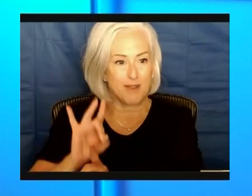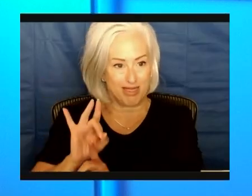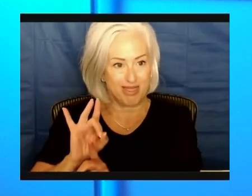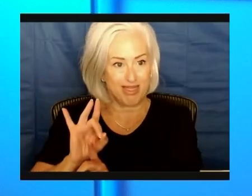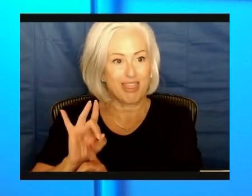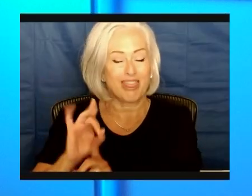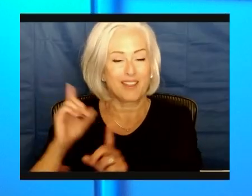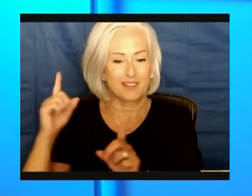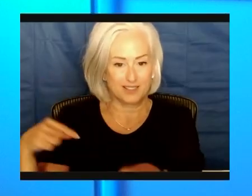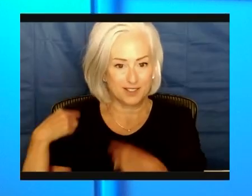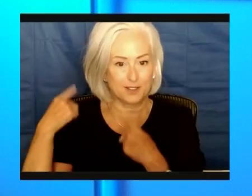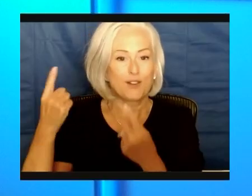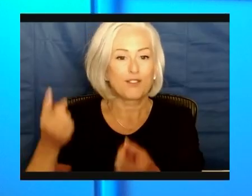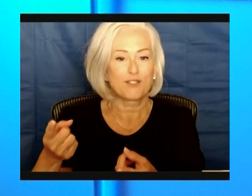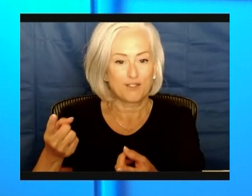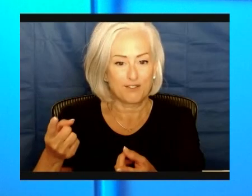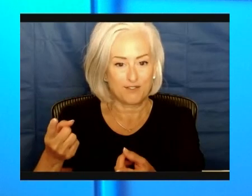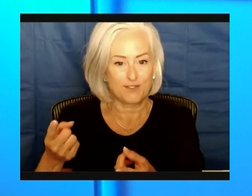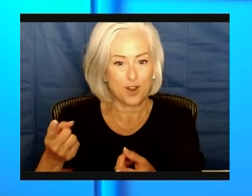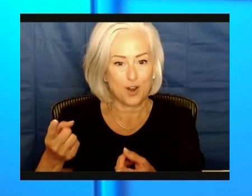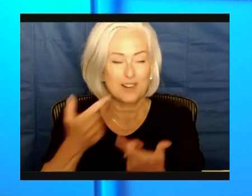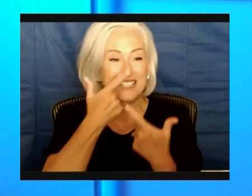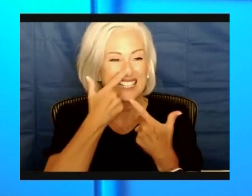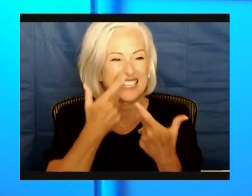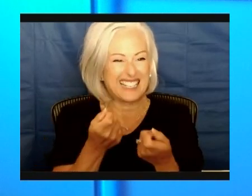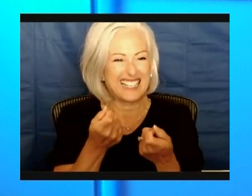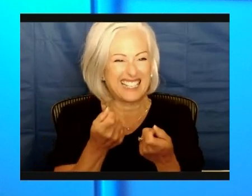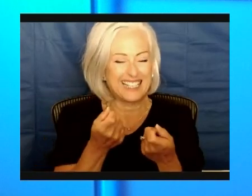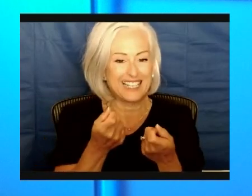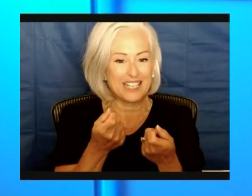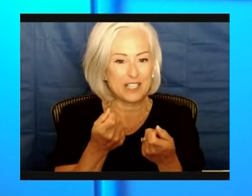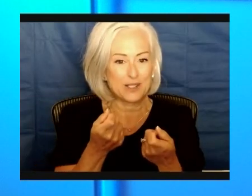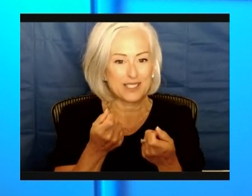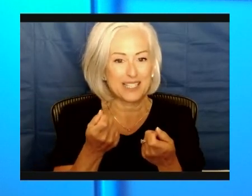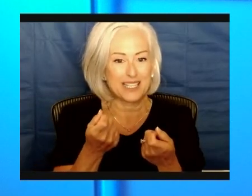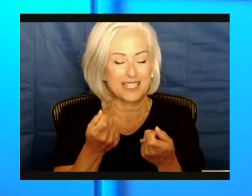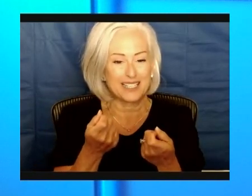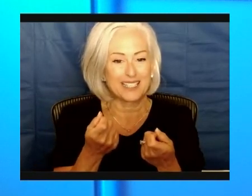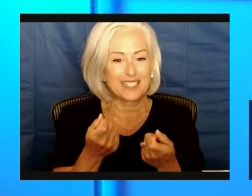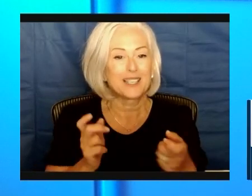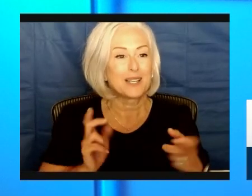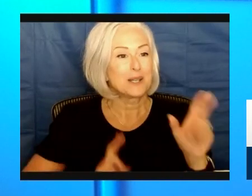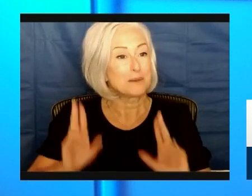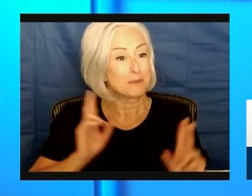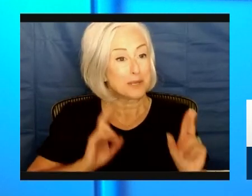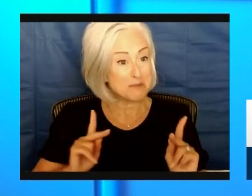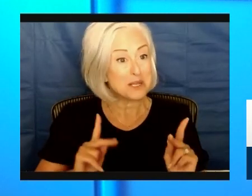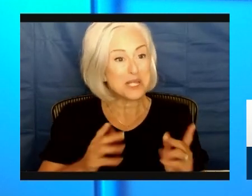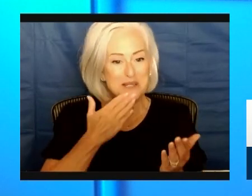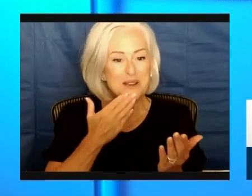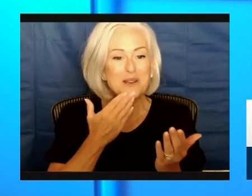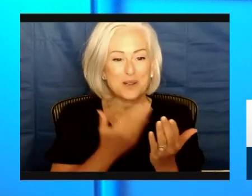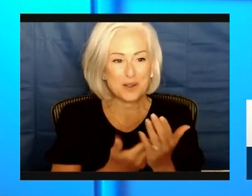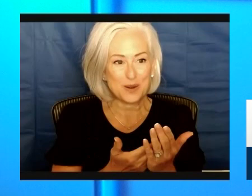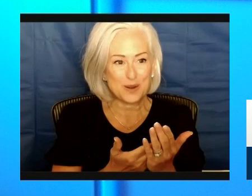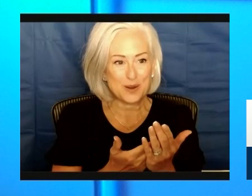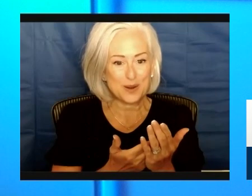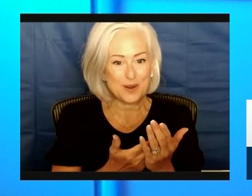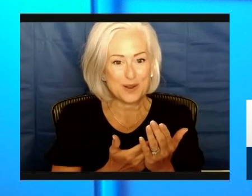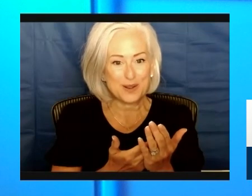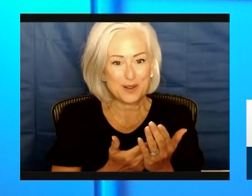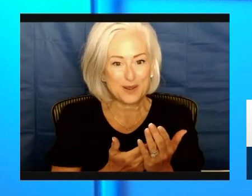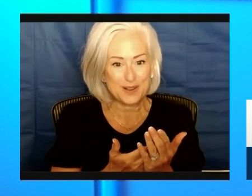is I am interesting. The people are good, and we have a lot of